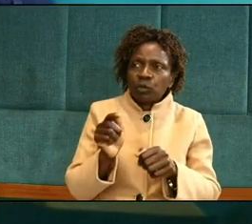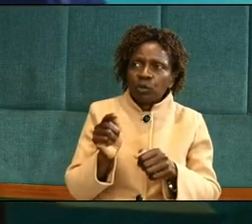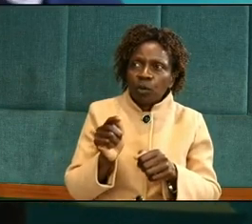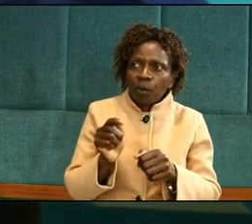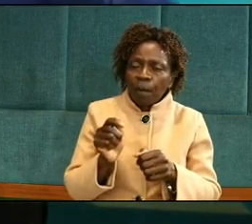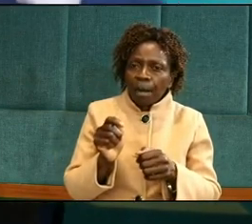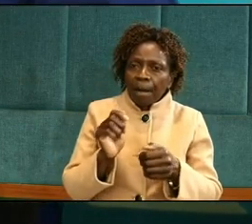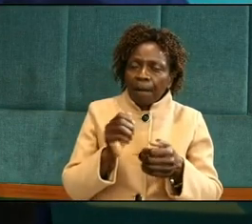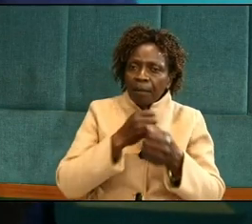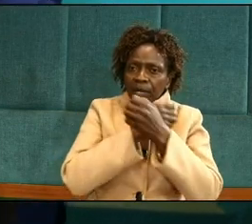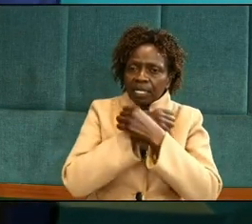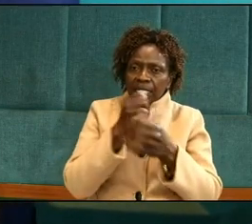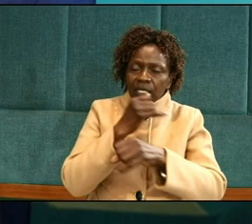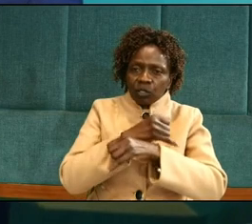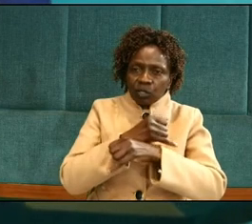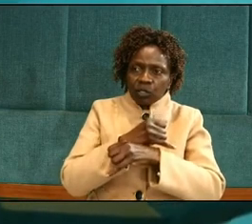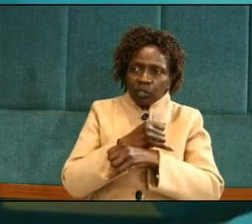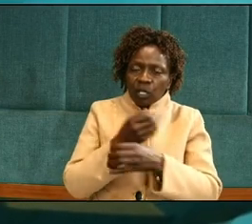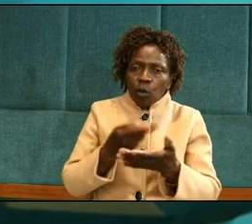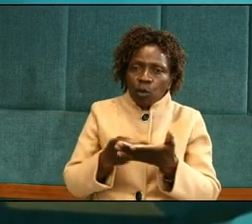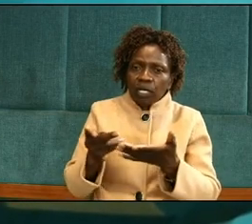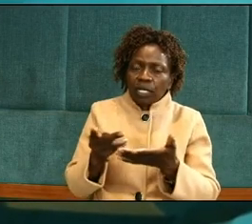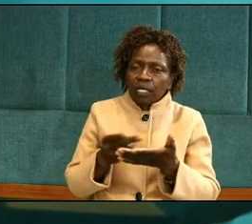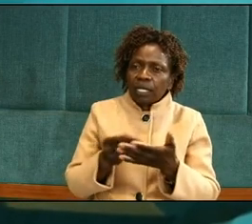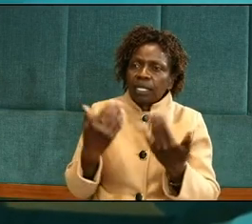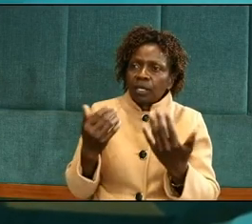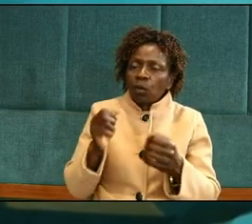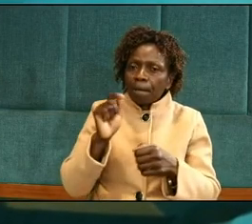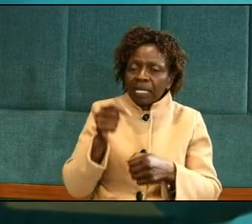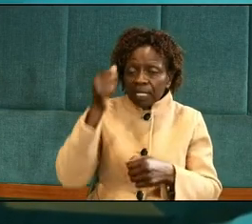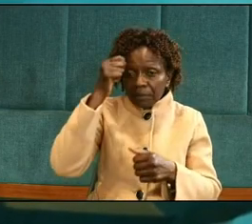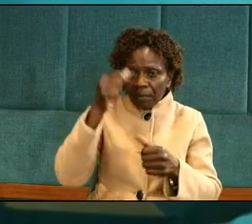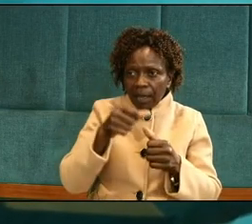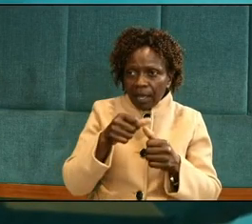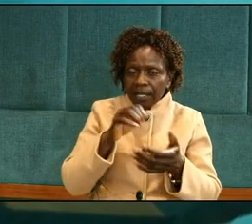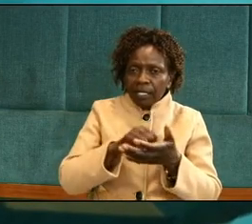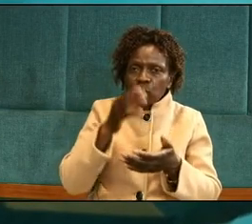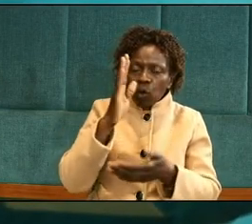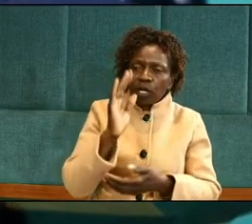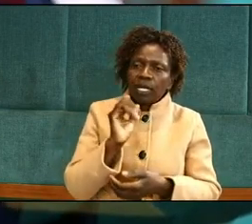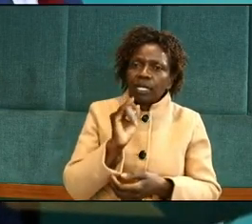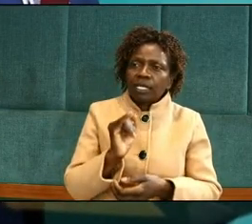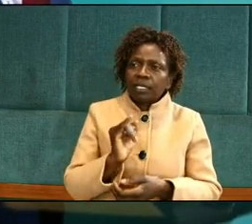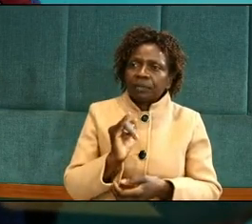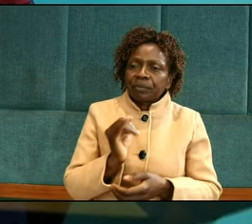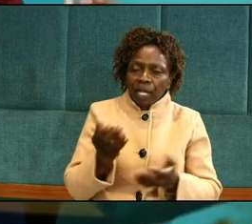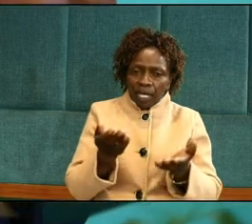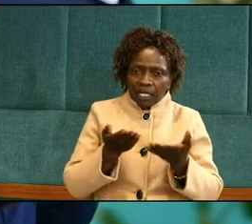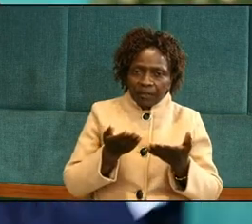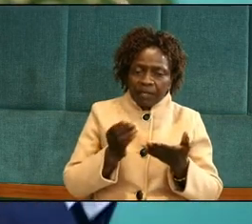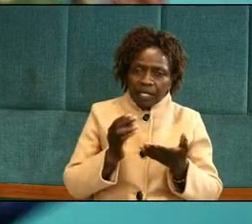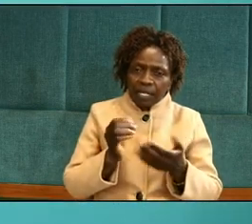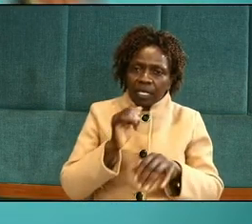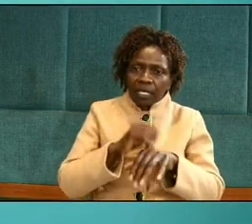that institution called the holy matrimony, you must remember that God is receiving it